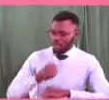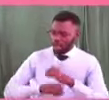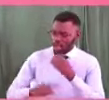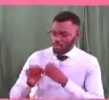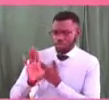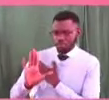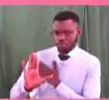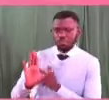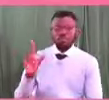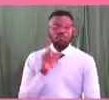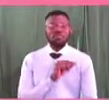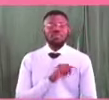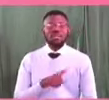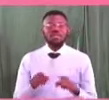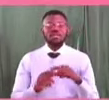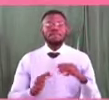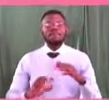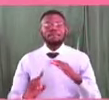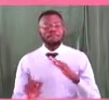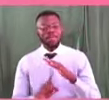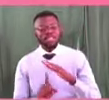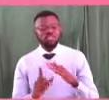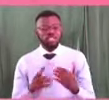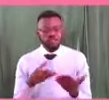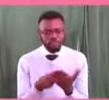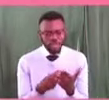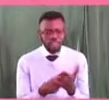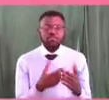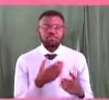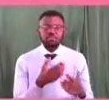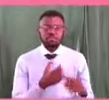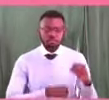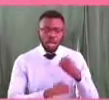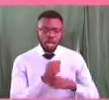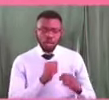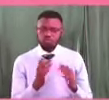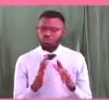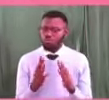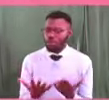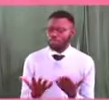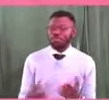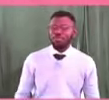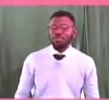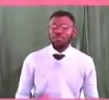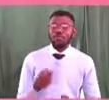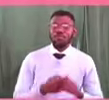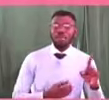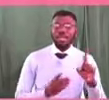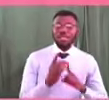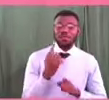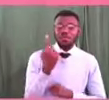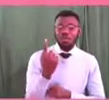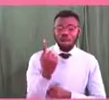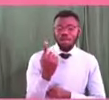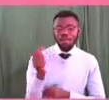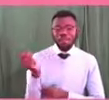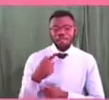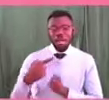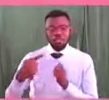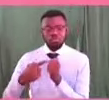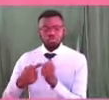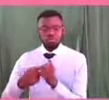of Treasury have undertaken, is that from June 1,